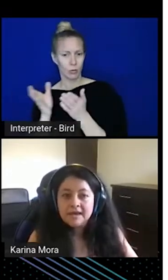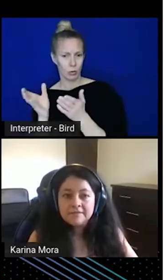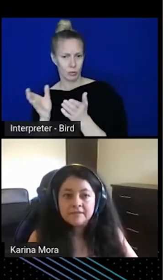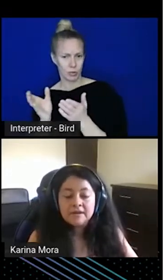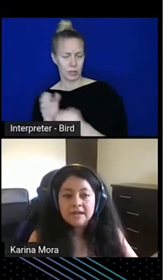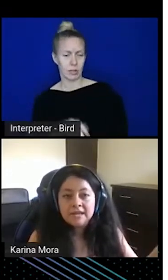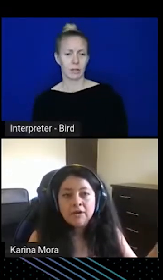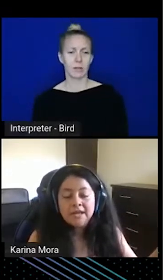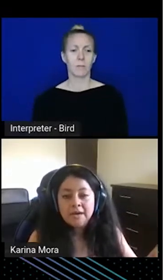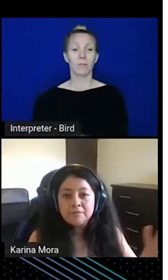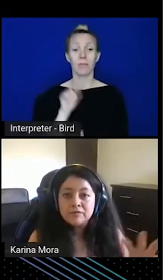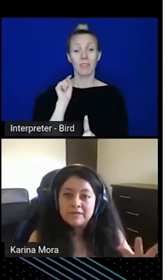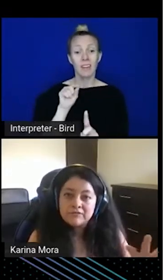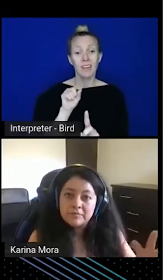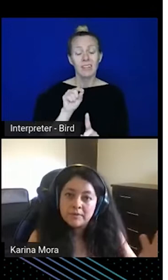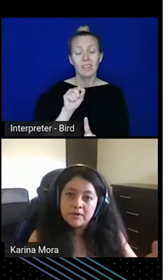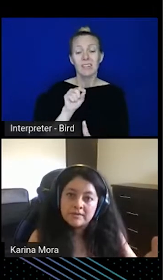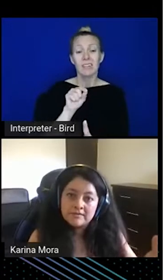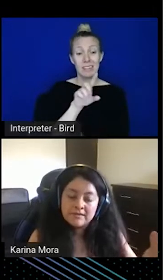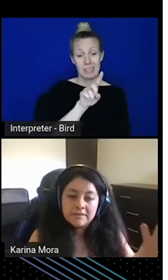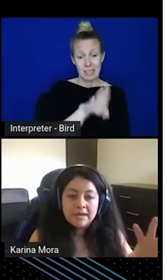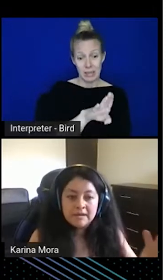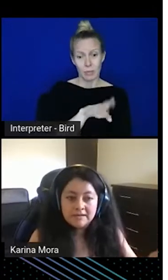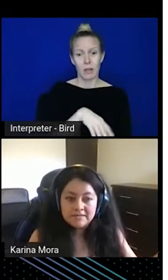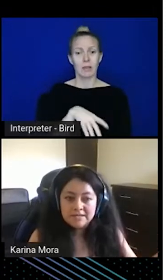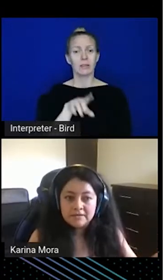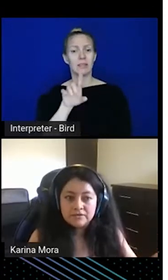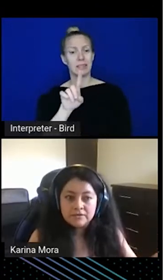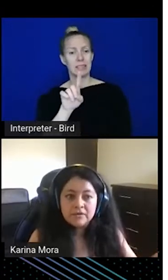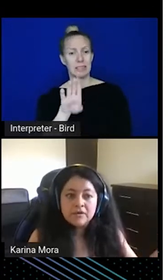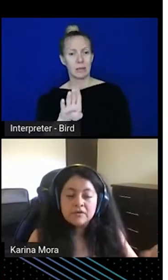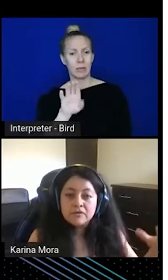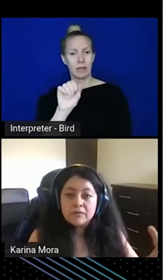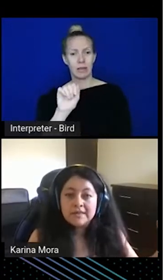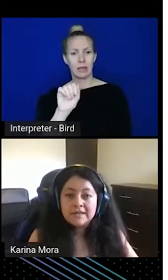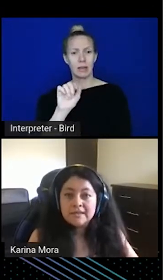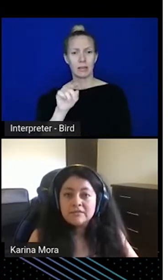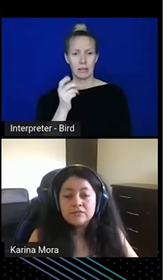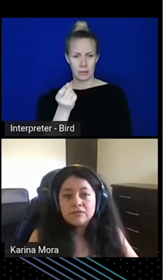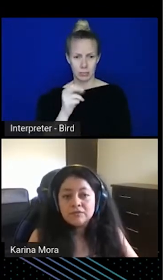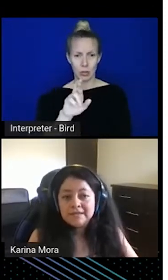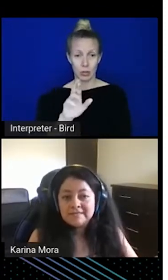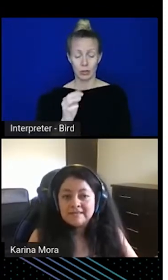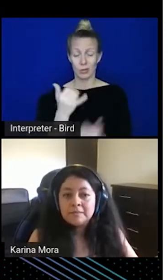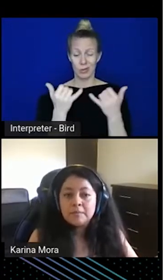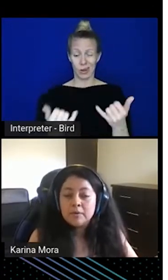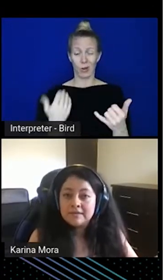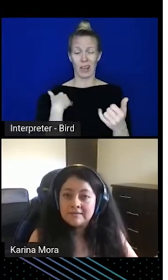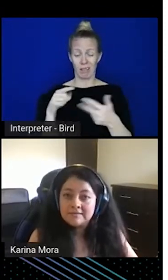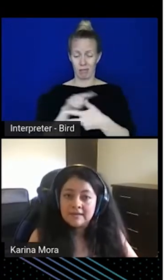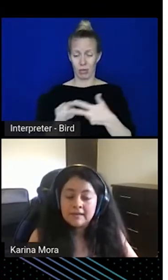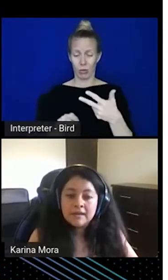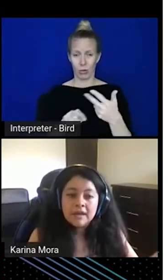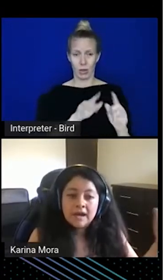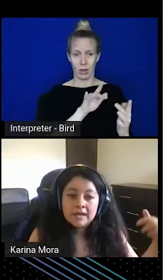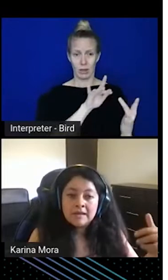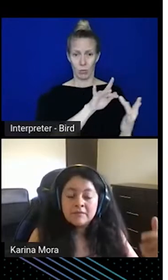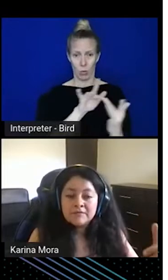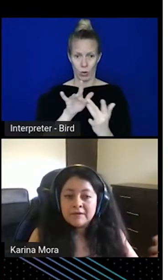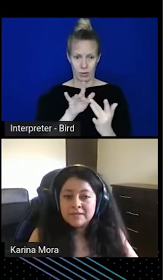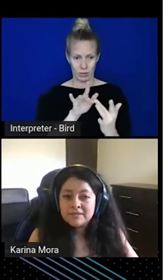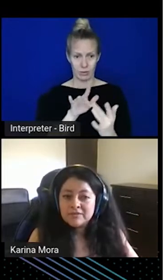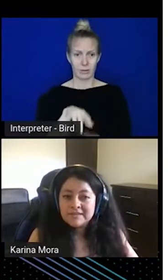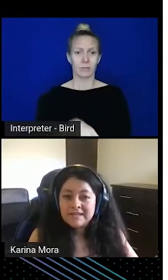DB adapter, and now I have 2 entry points in my architecture. So what I need to do is keep both in sync. And